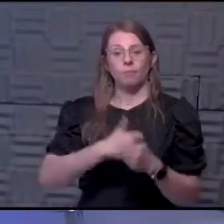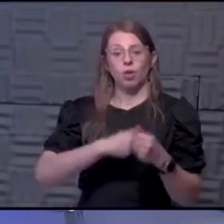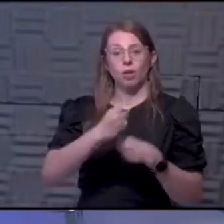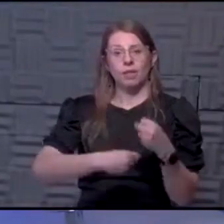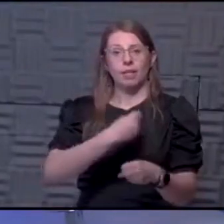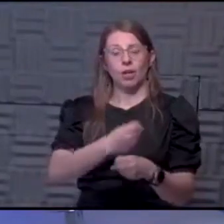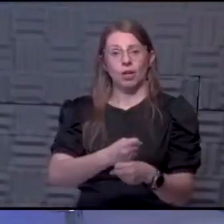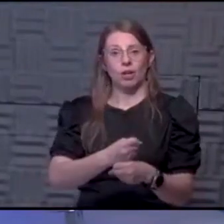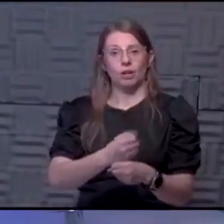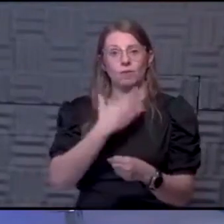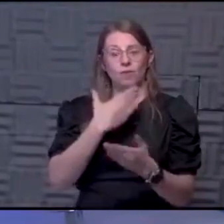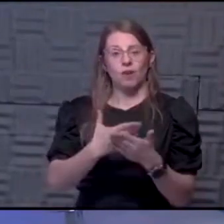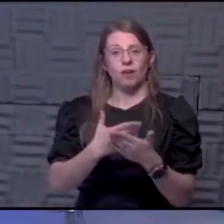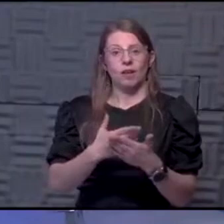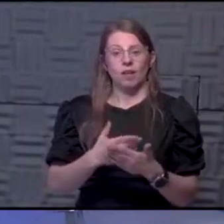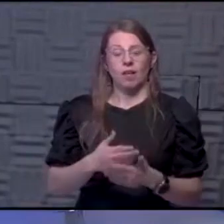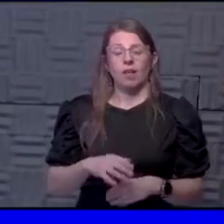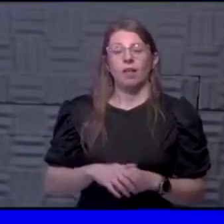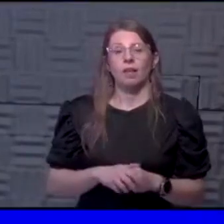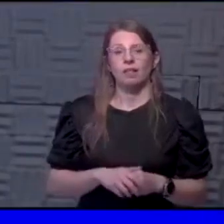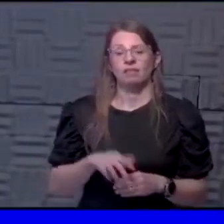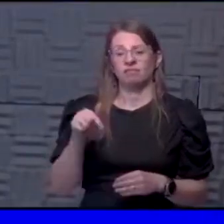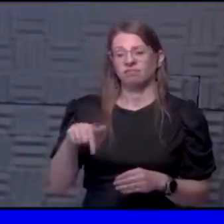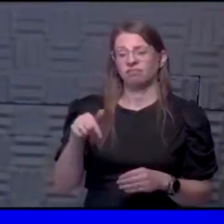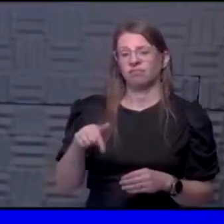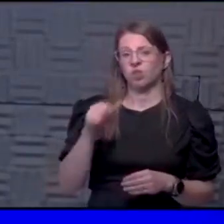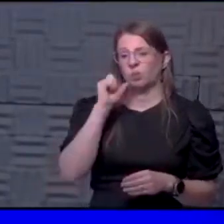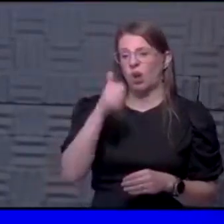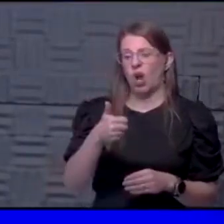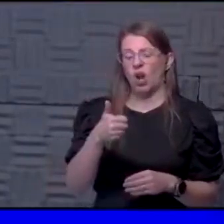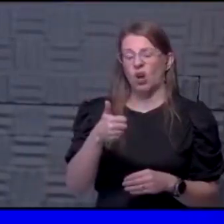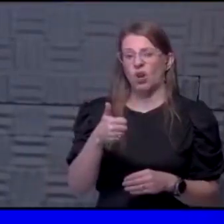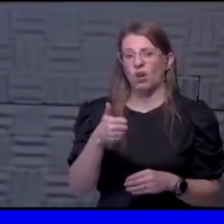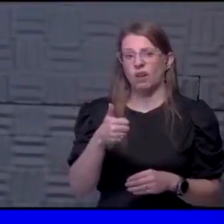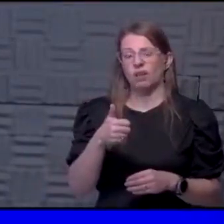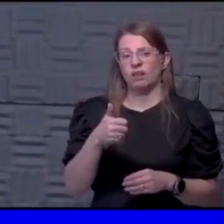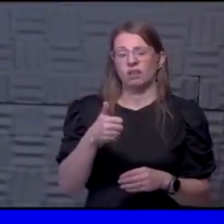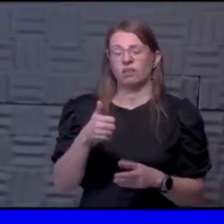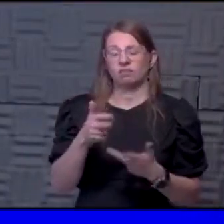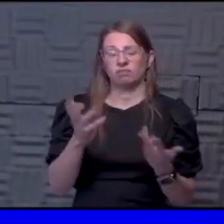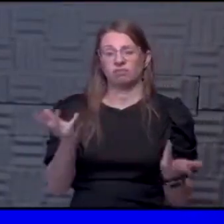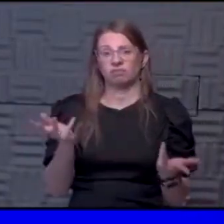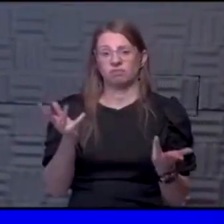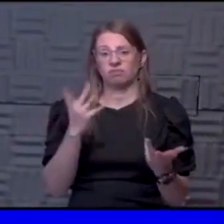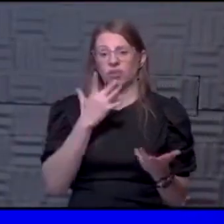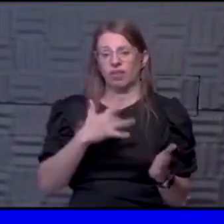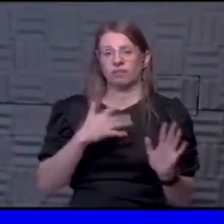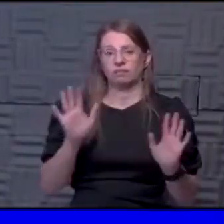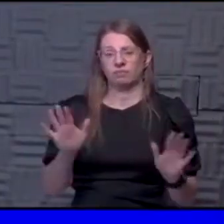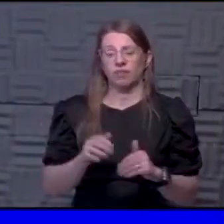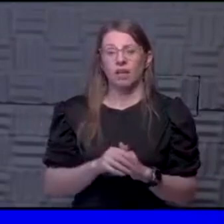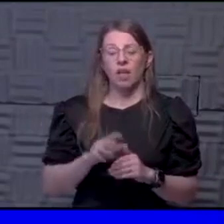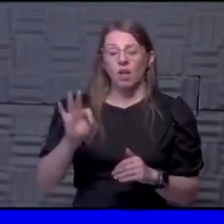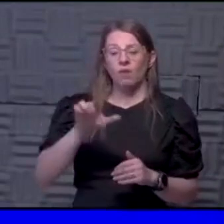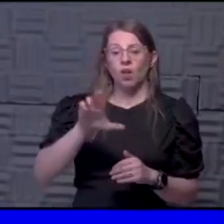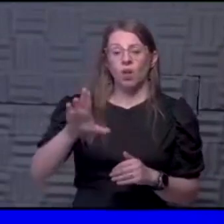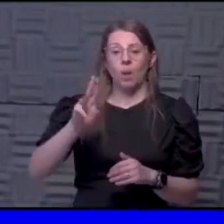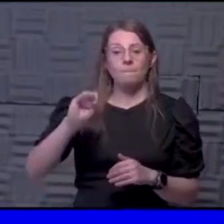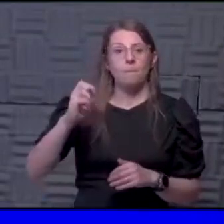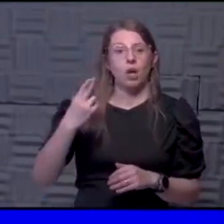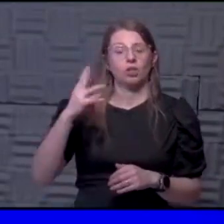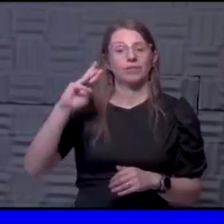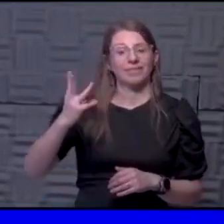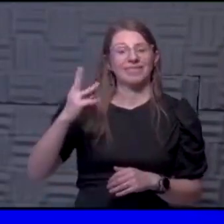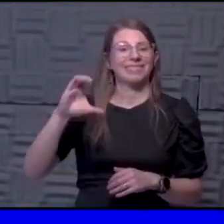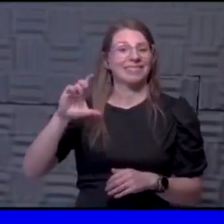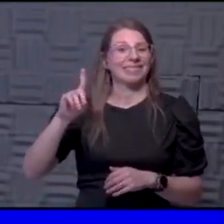need to call. I'll stay 35. Just a quick flu update, because we had talked about influenza, and as of March 6th, per the